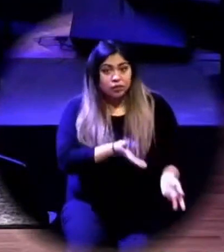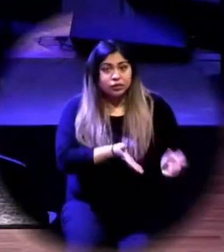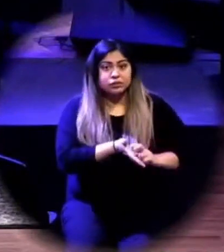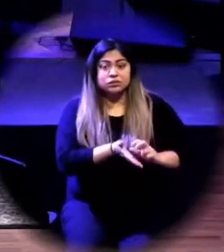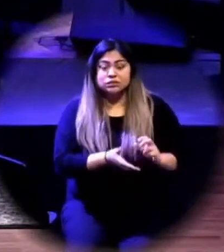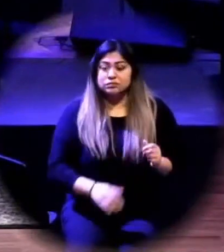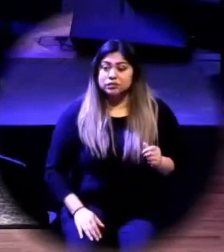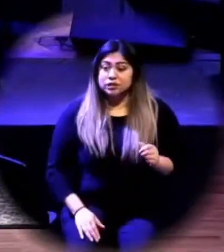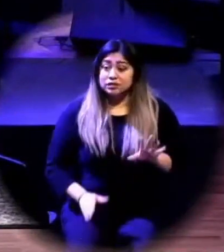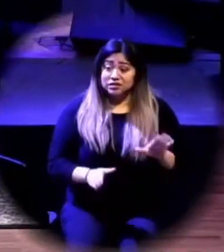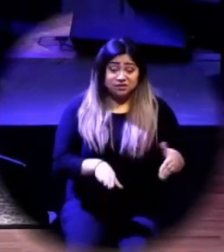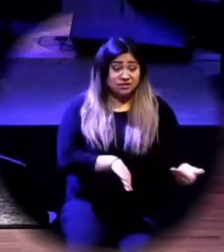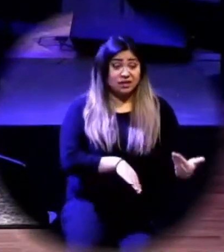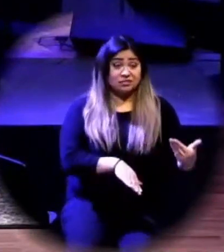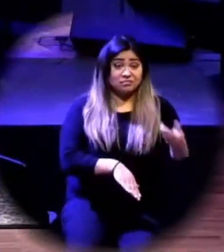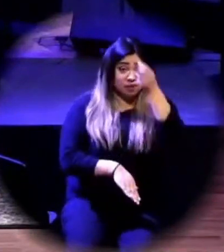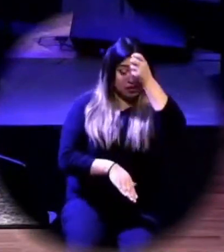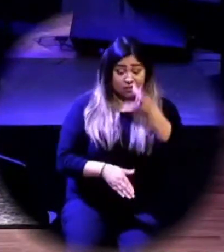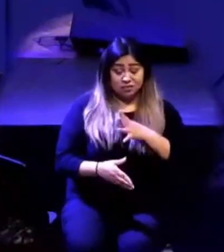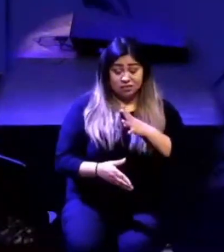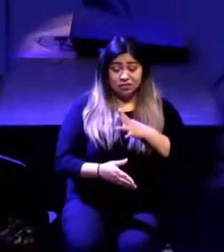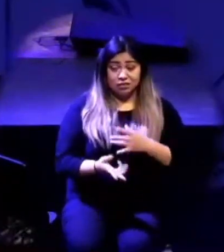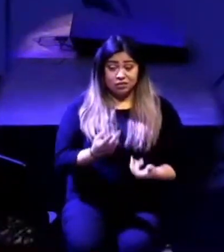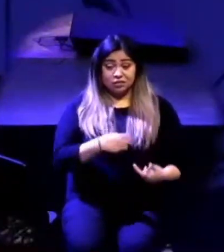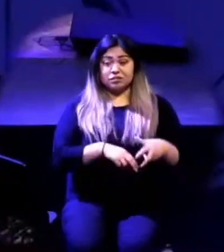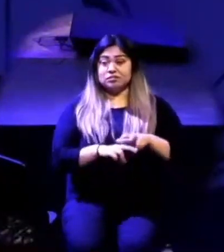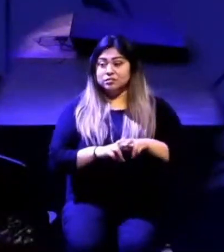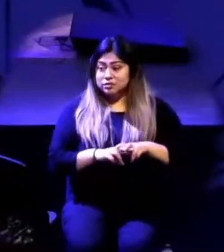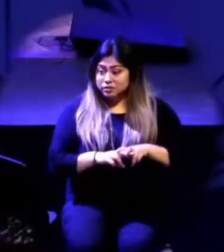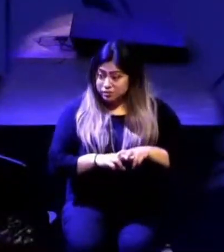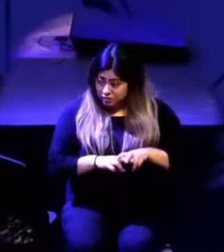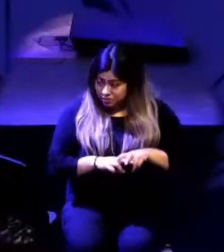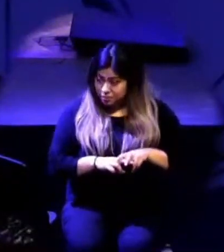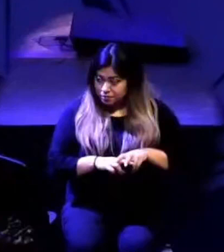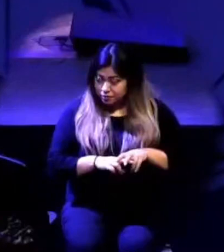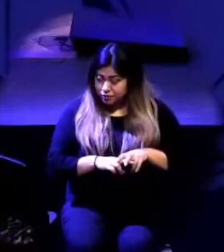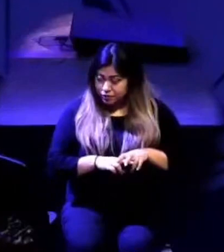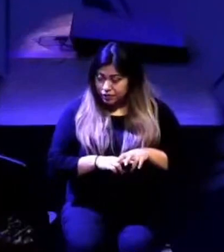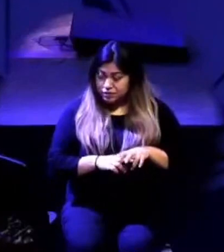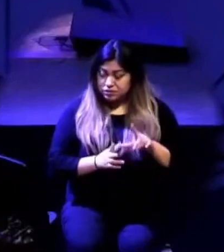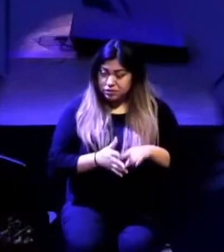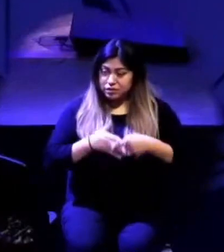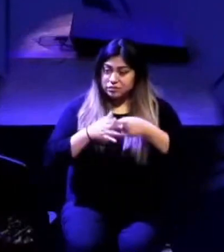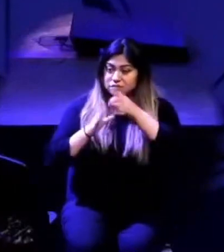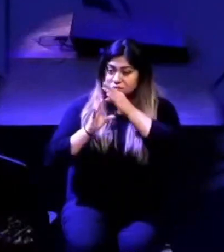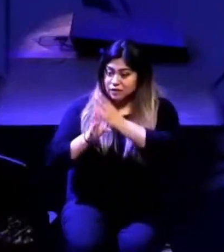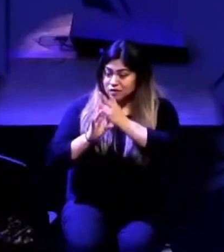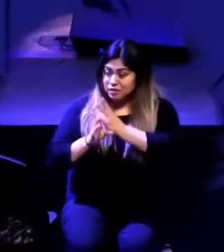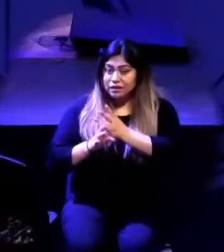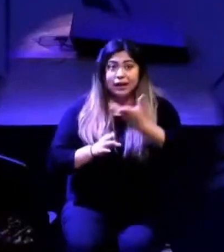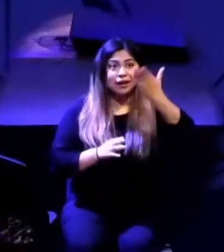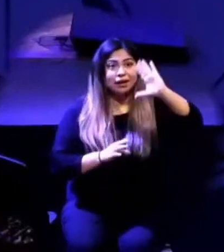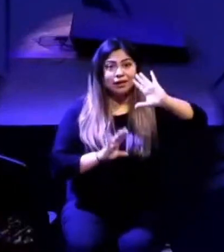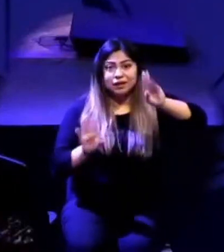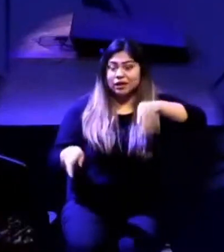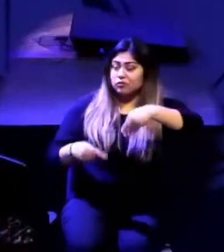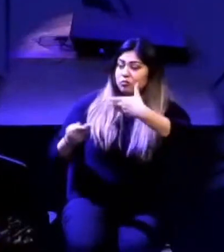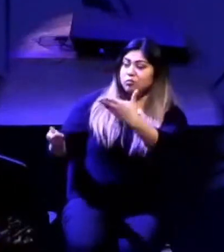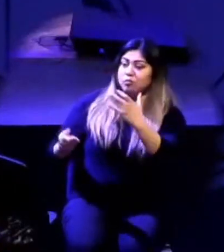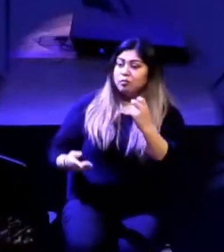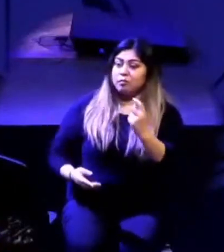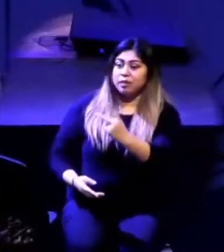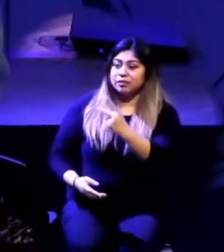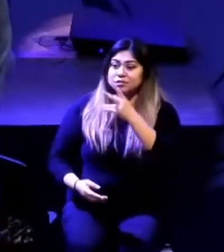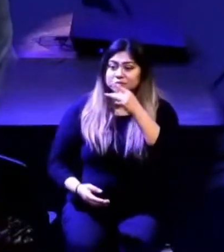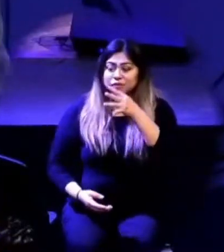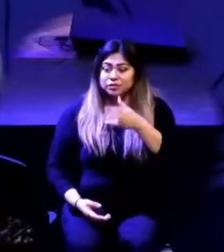the dead man sat up and began to talk, and God gave him back to his mother. It's an imperfect picture because we know